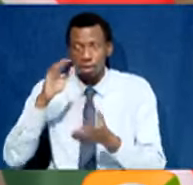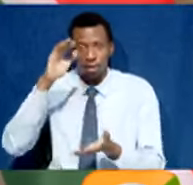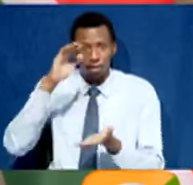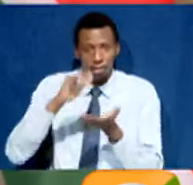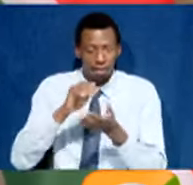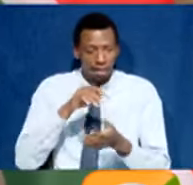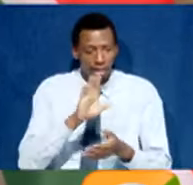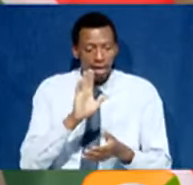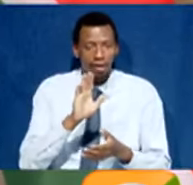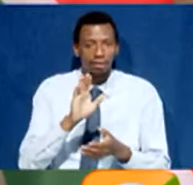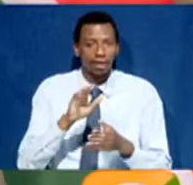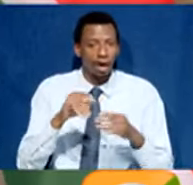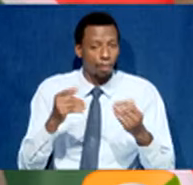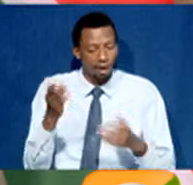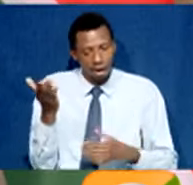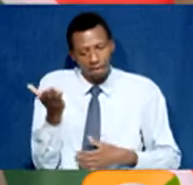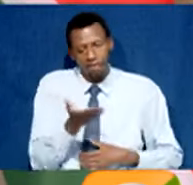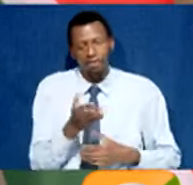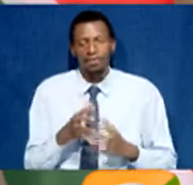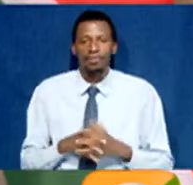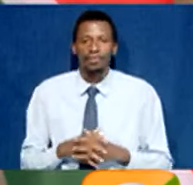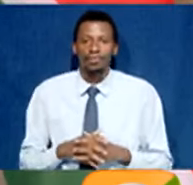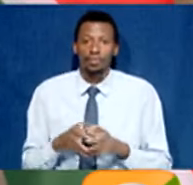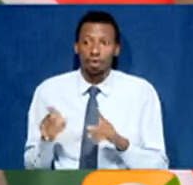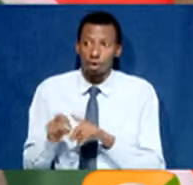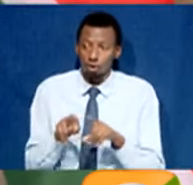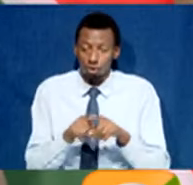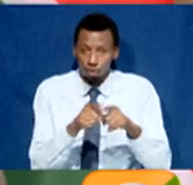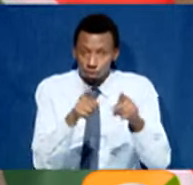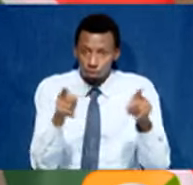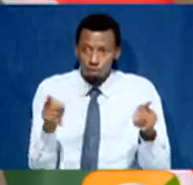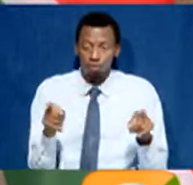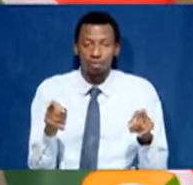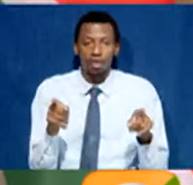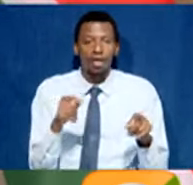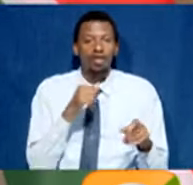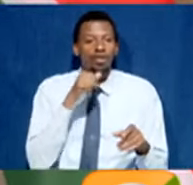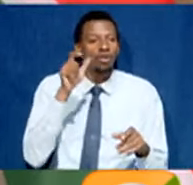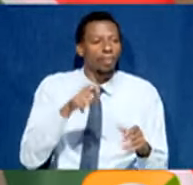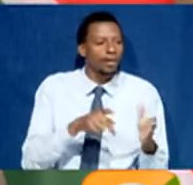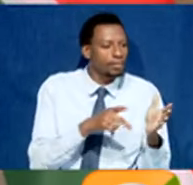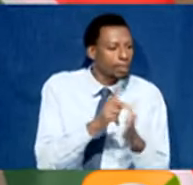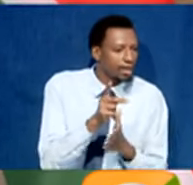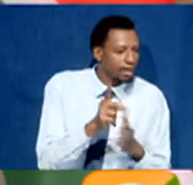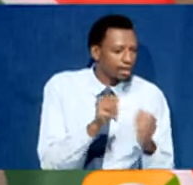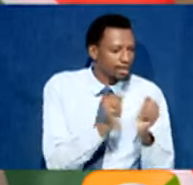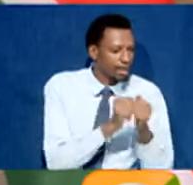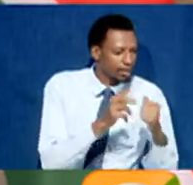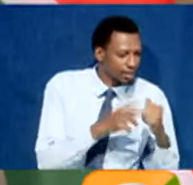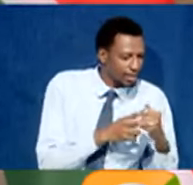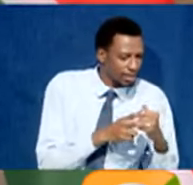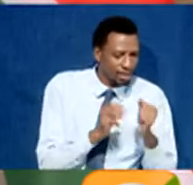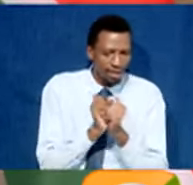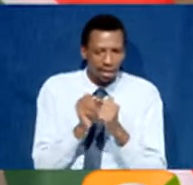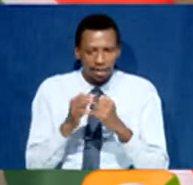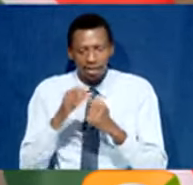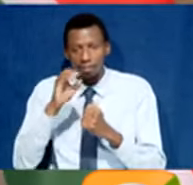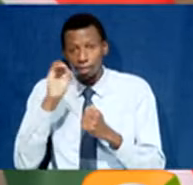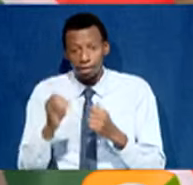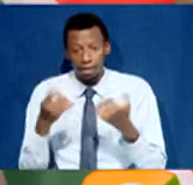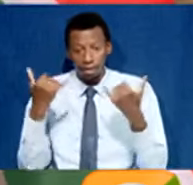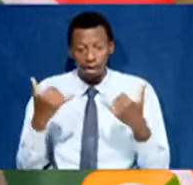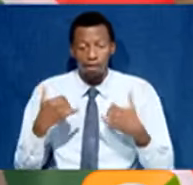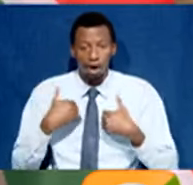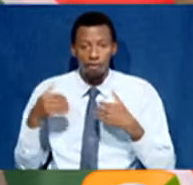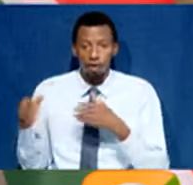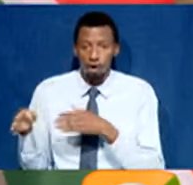their mortgage by half, even you. Instead of paying 18, 17, 18%, you will now have an opportunity to